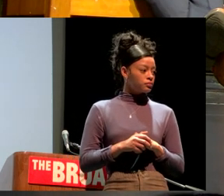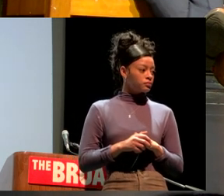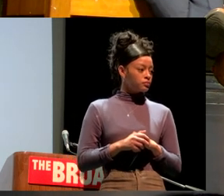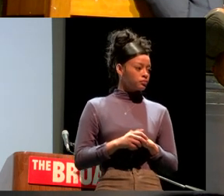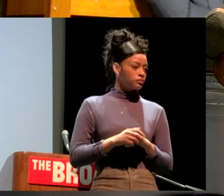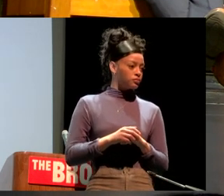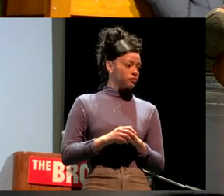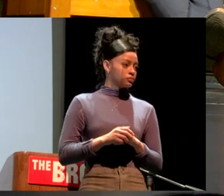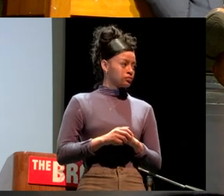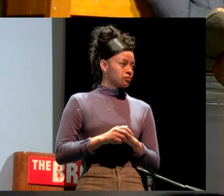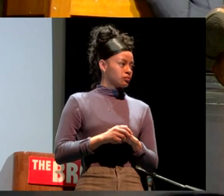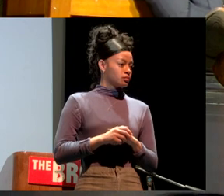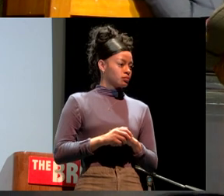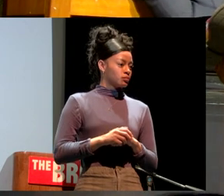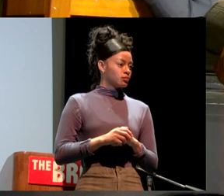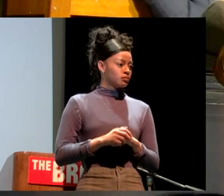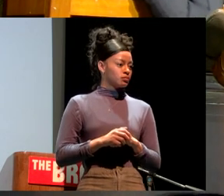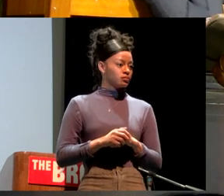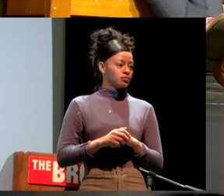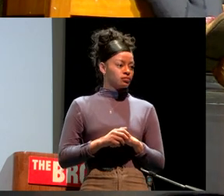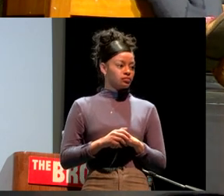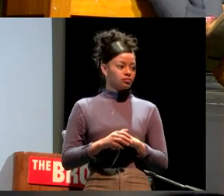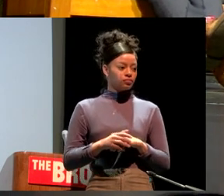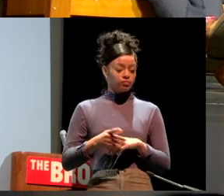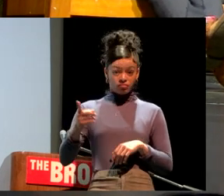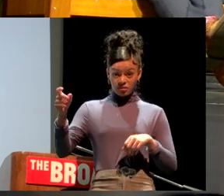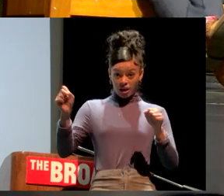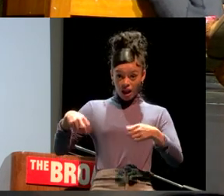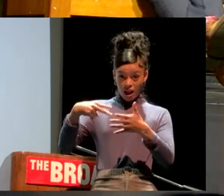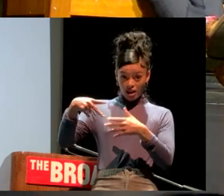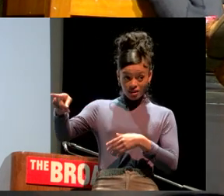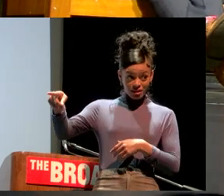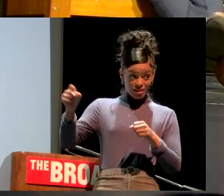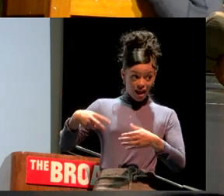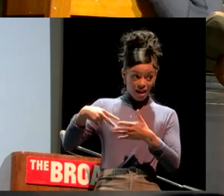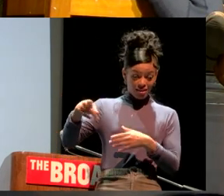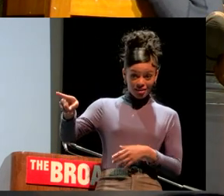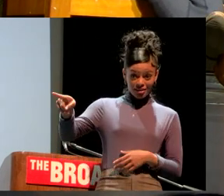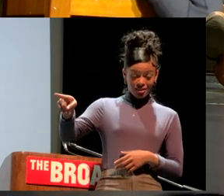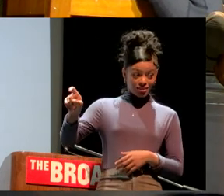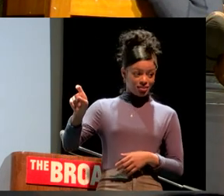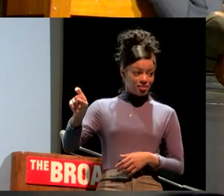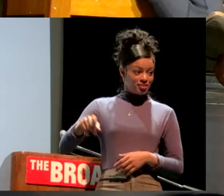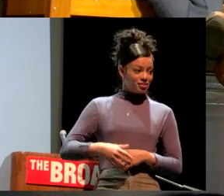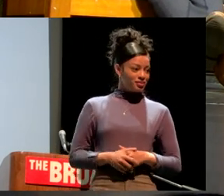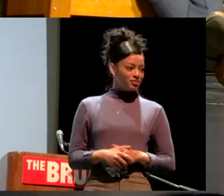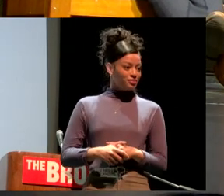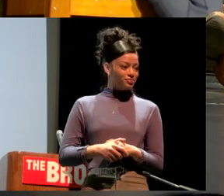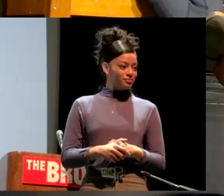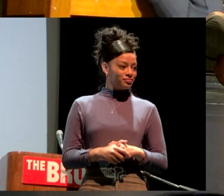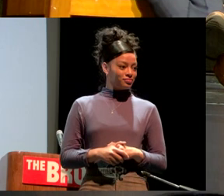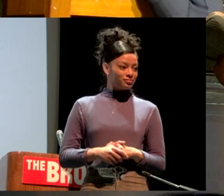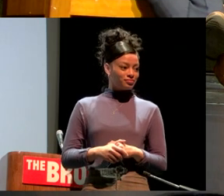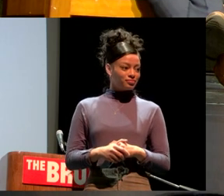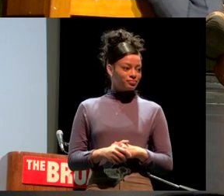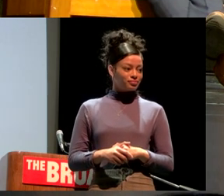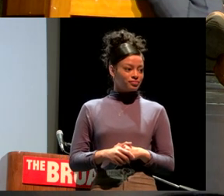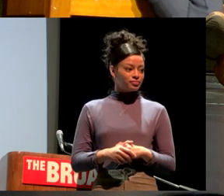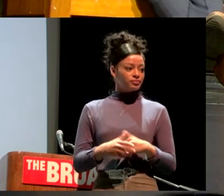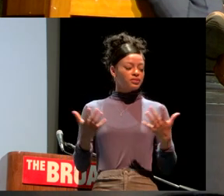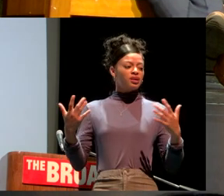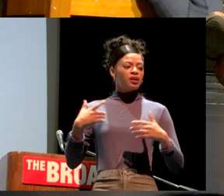Takashi dance, Takashi can groove. You know, shout out to anybody in the building. I just wanted to ask